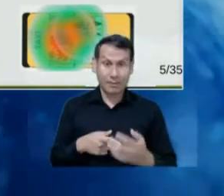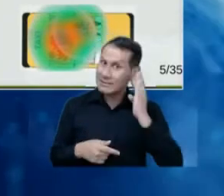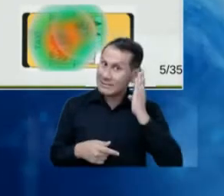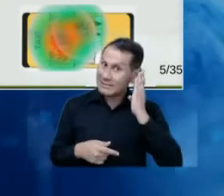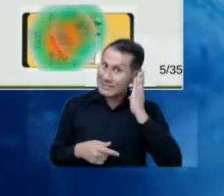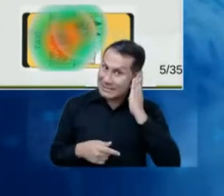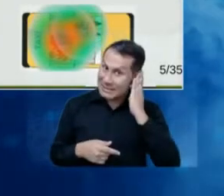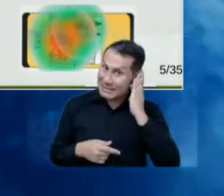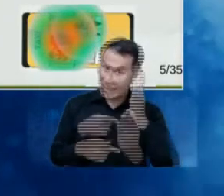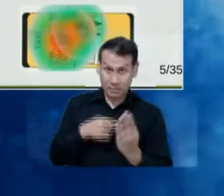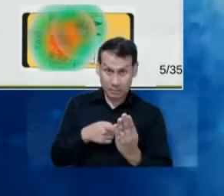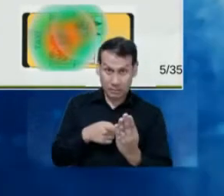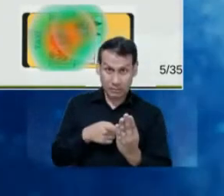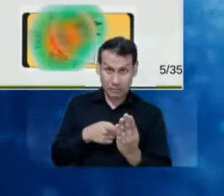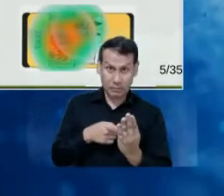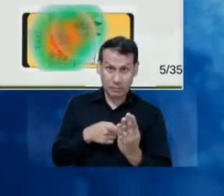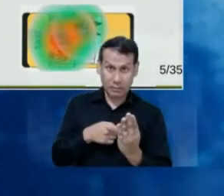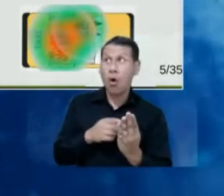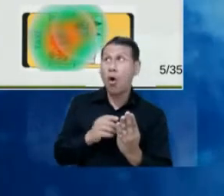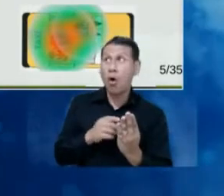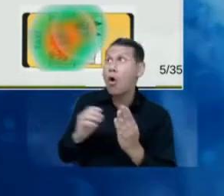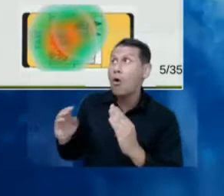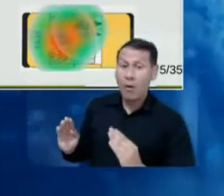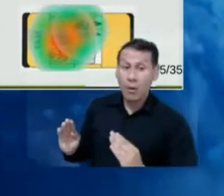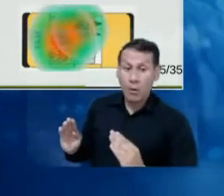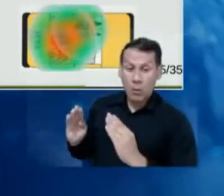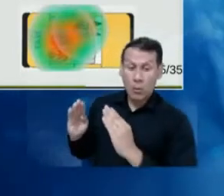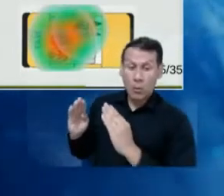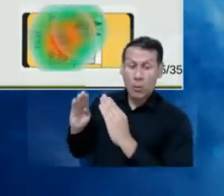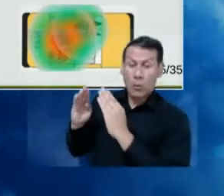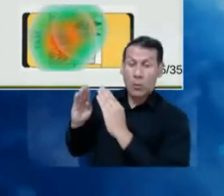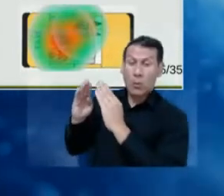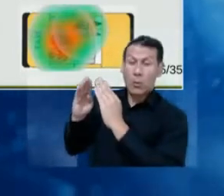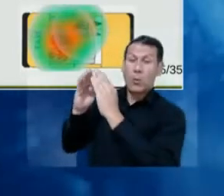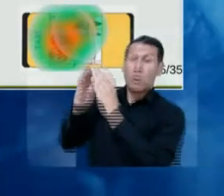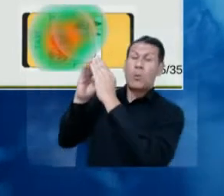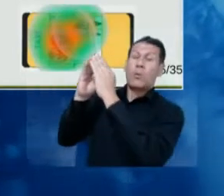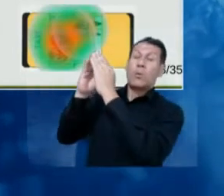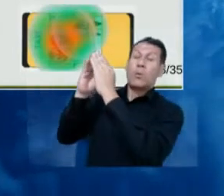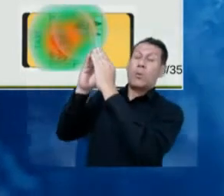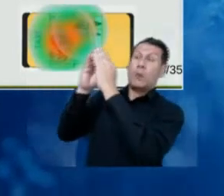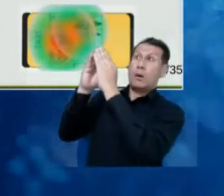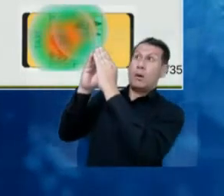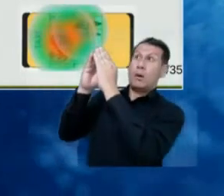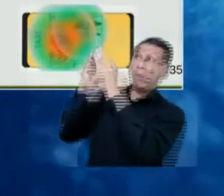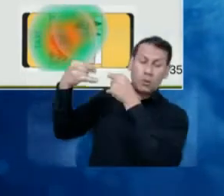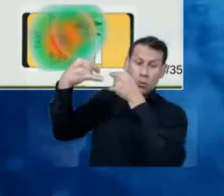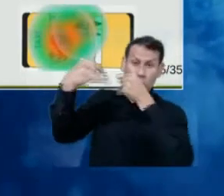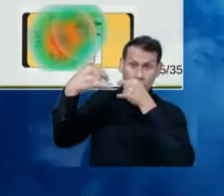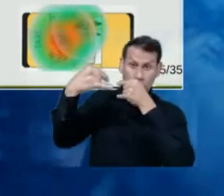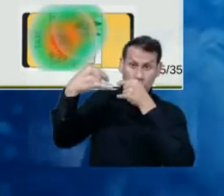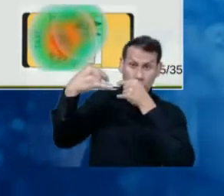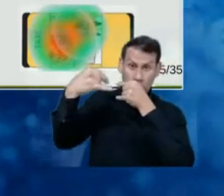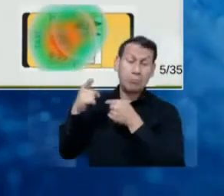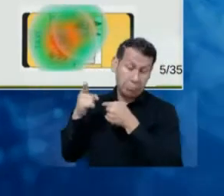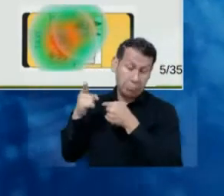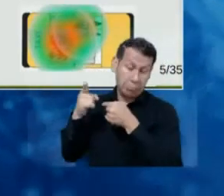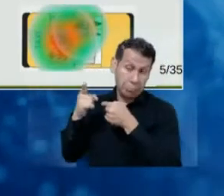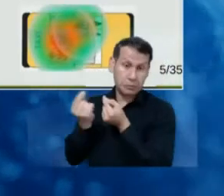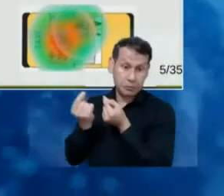but in respect to the base station, which is an infrastructure associated to this technology,